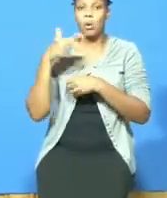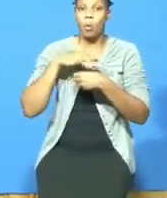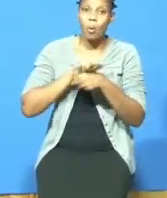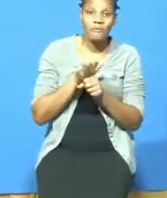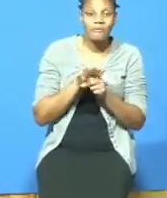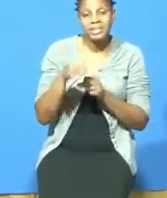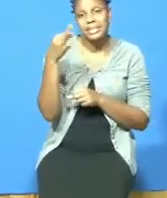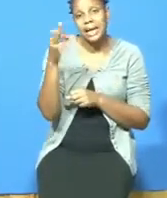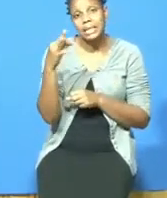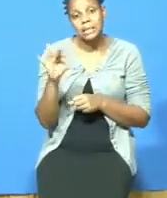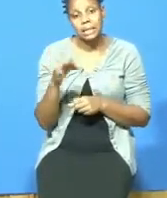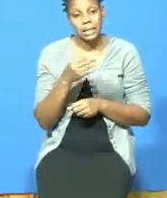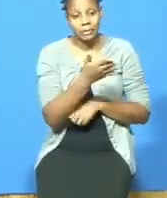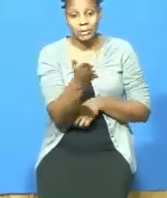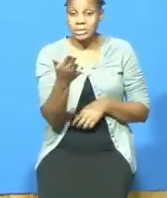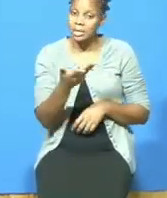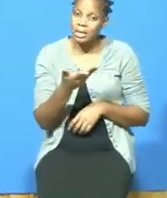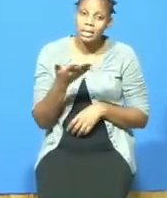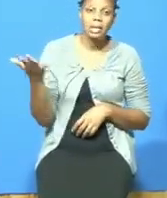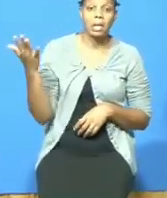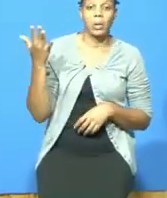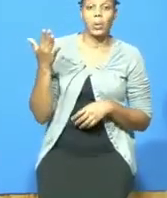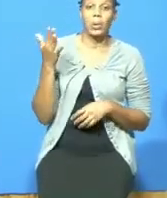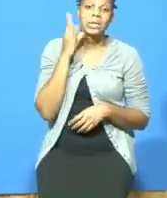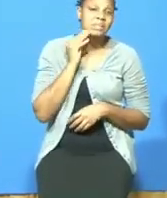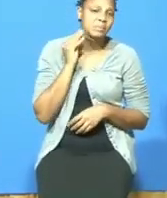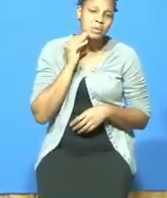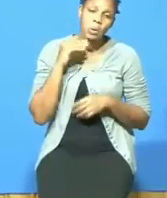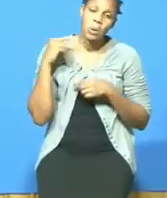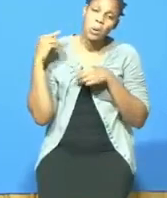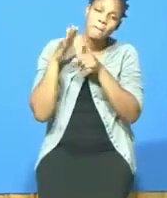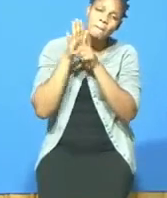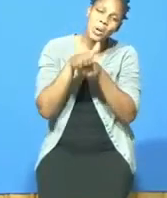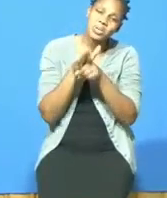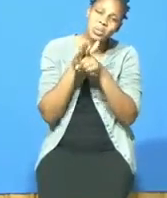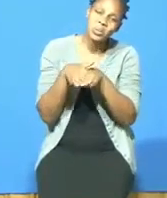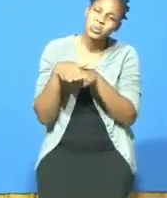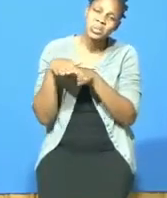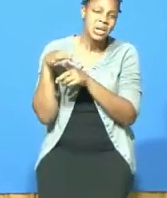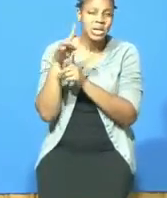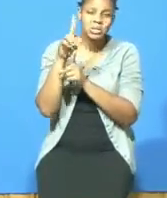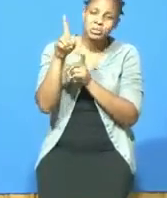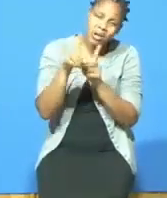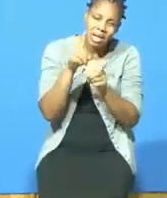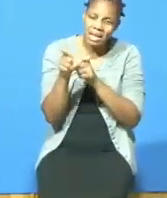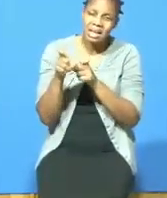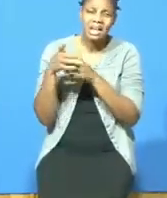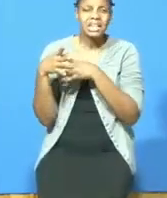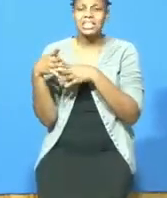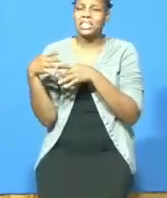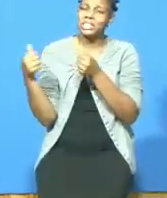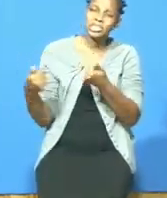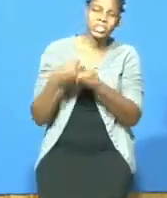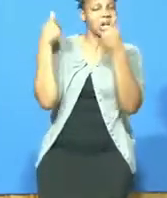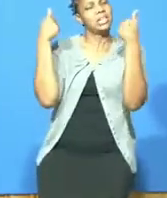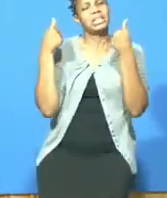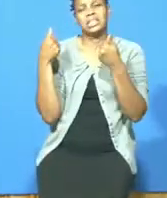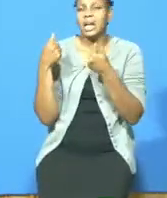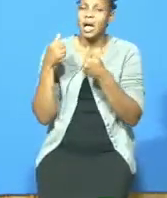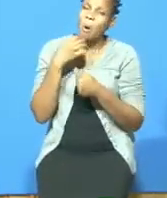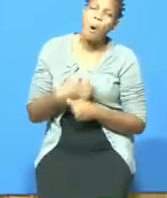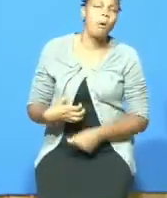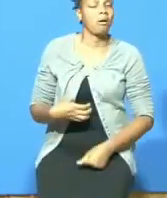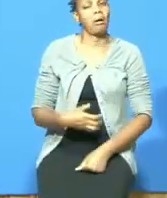COVID-19. These are they who have gone through persecution and trials and difficulties and